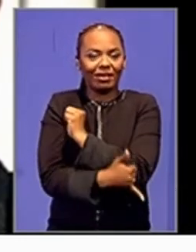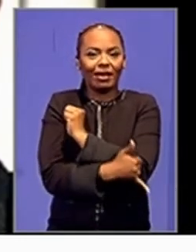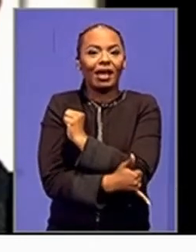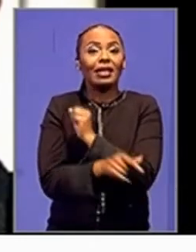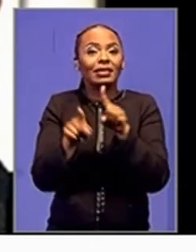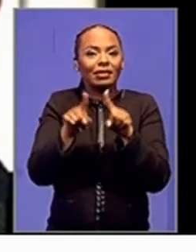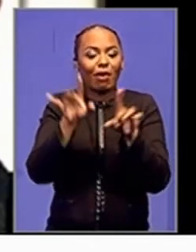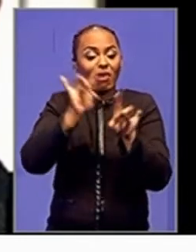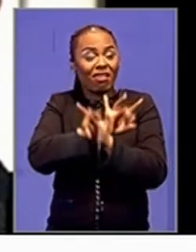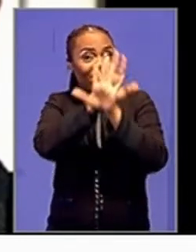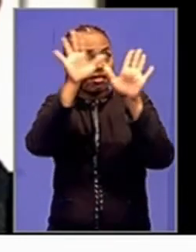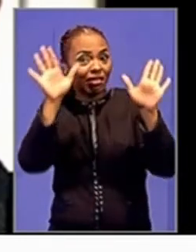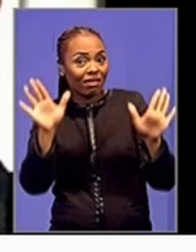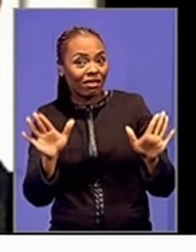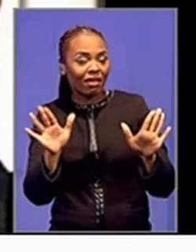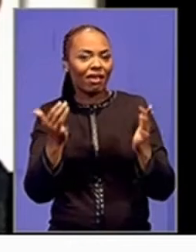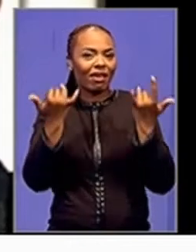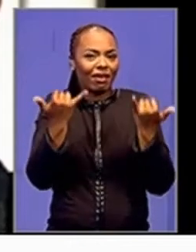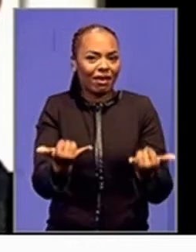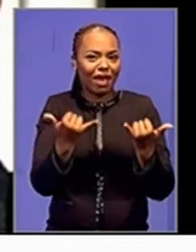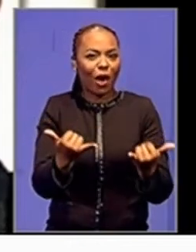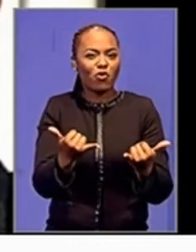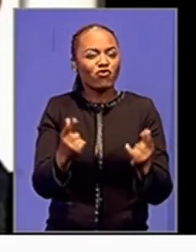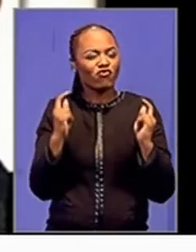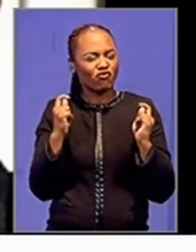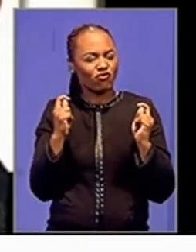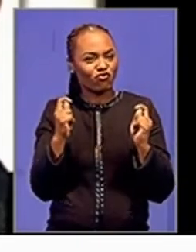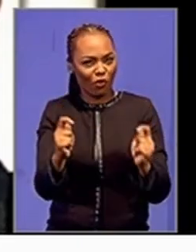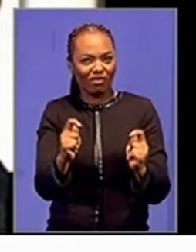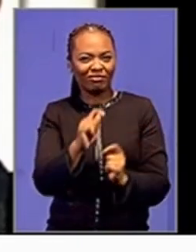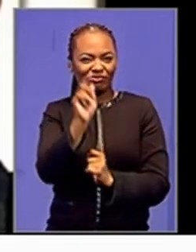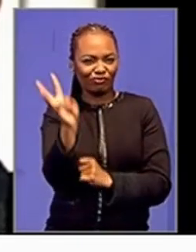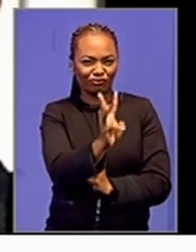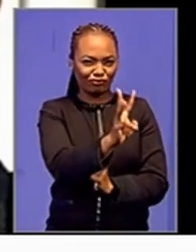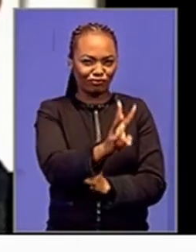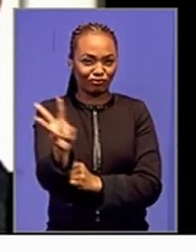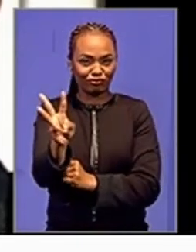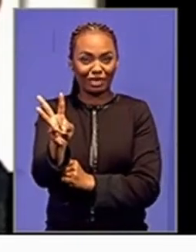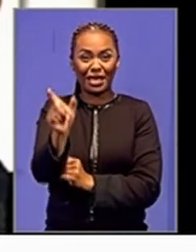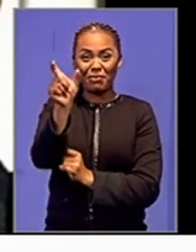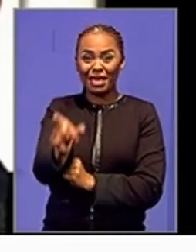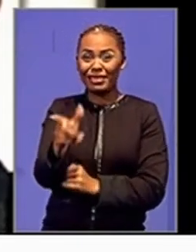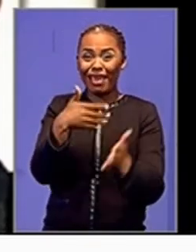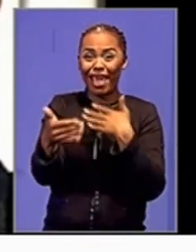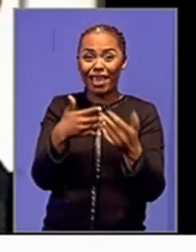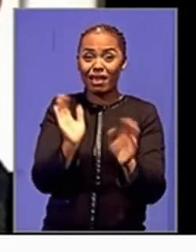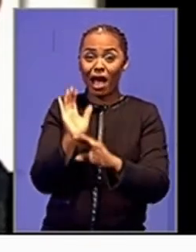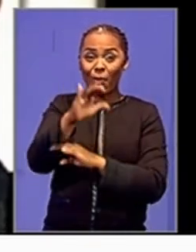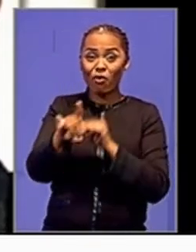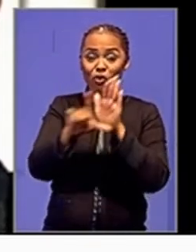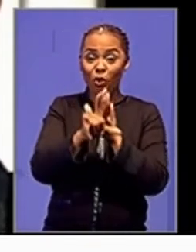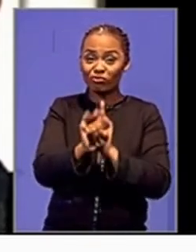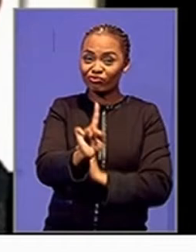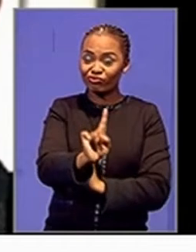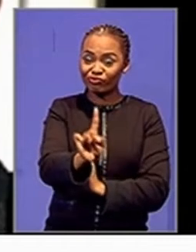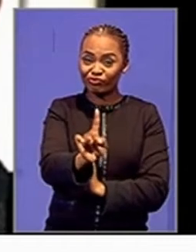that it's sending a strong message that no one is above the law, and